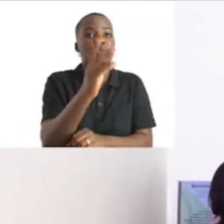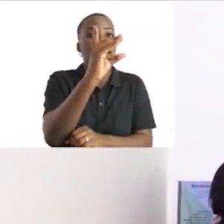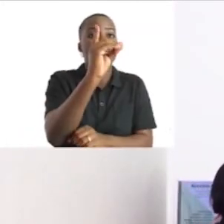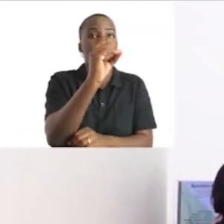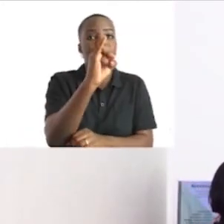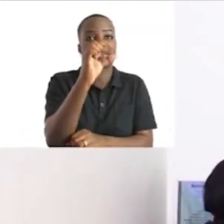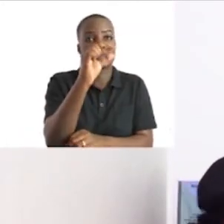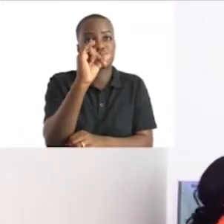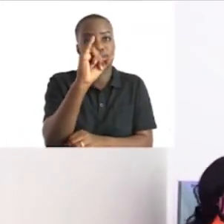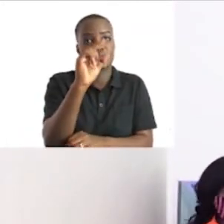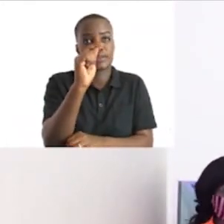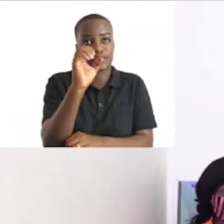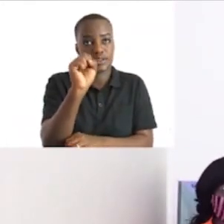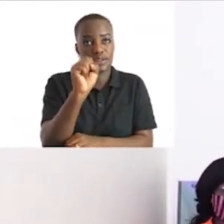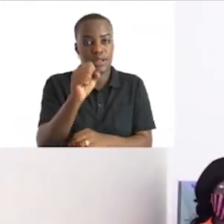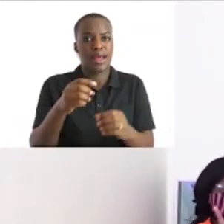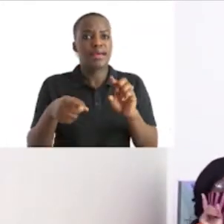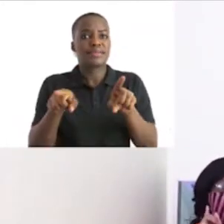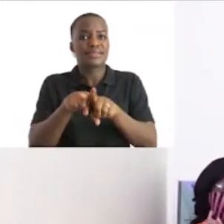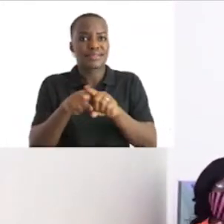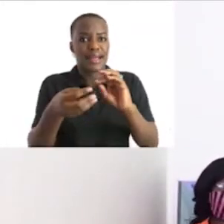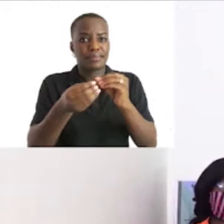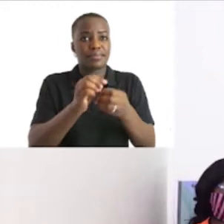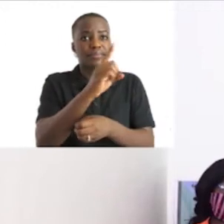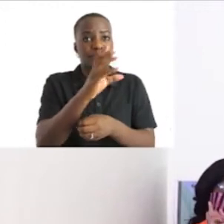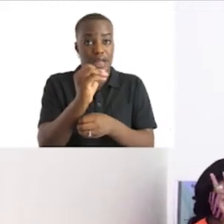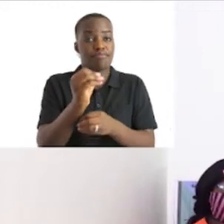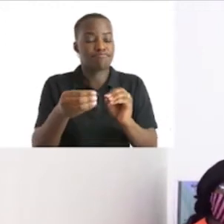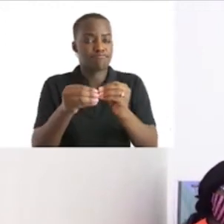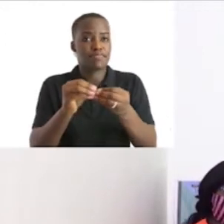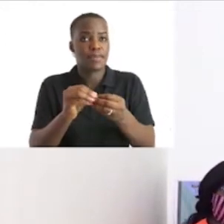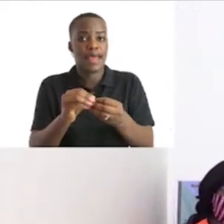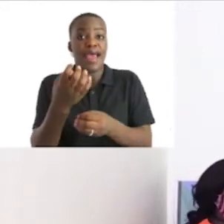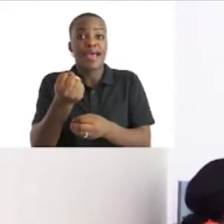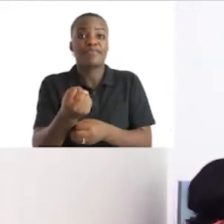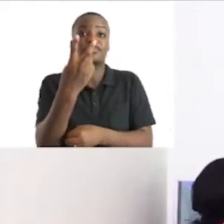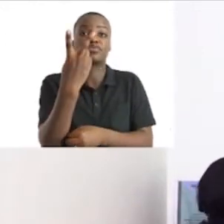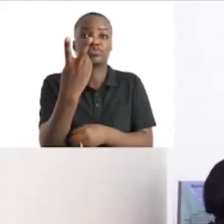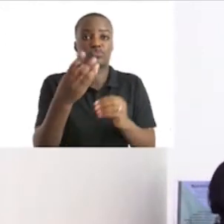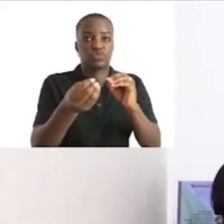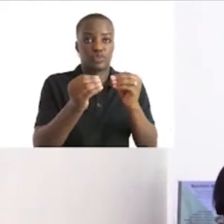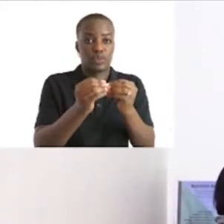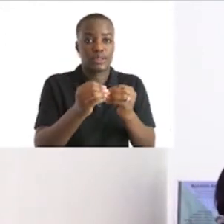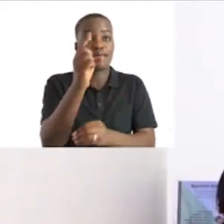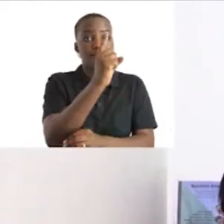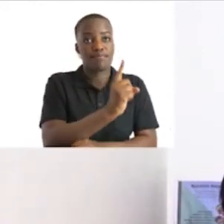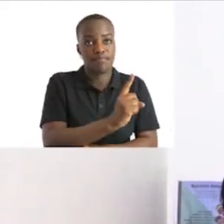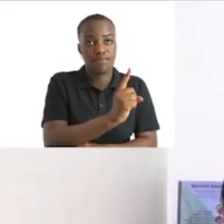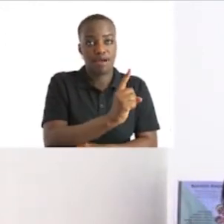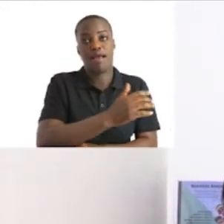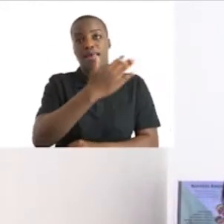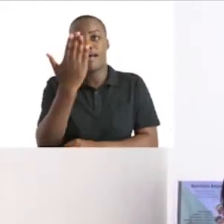10 is a number, but it is made up of two numbers. We have 1